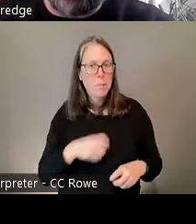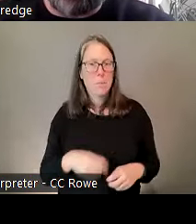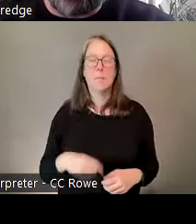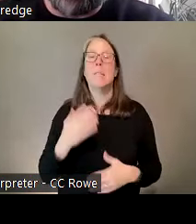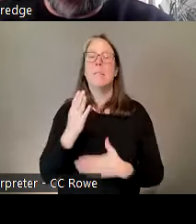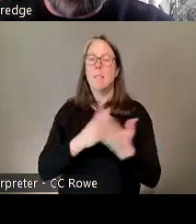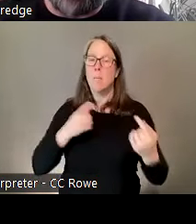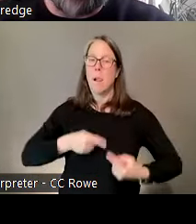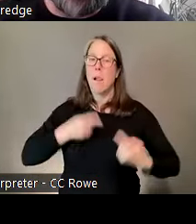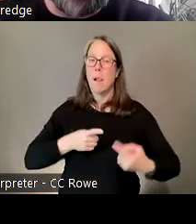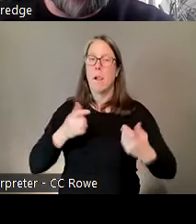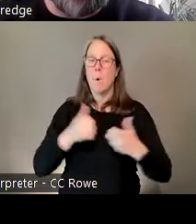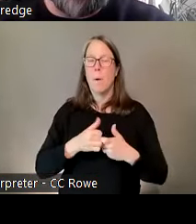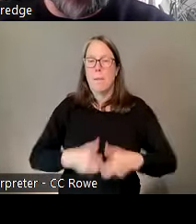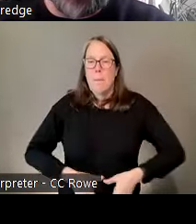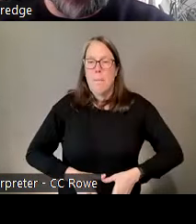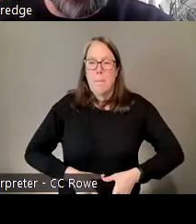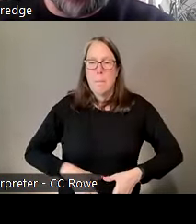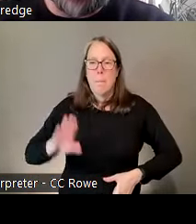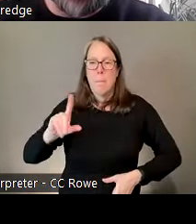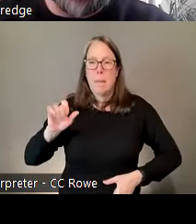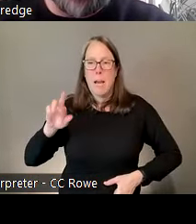with controlling the bladder.